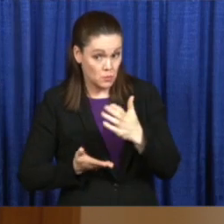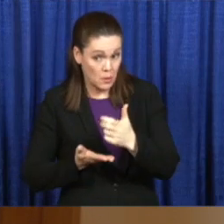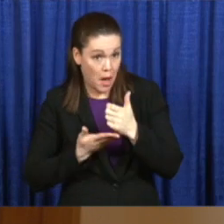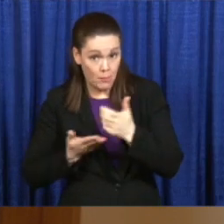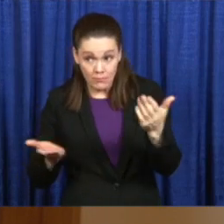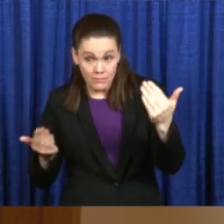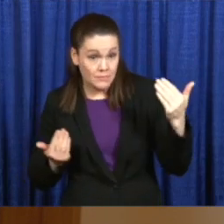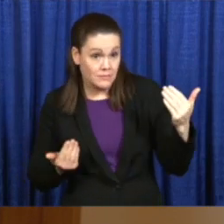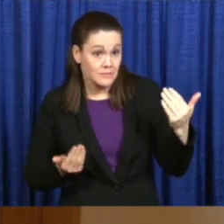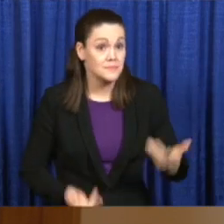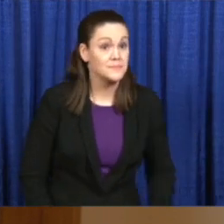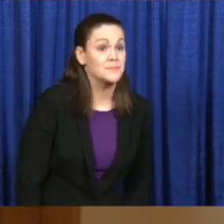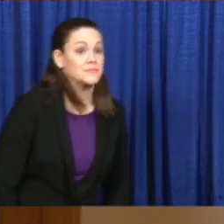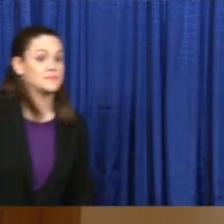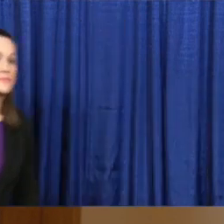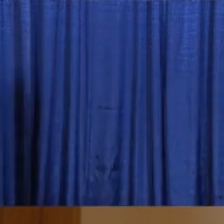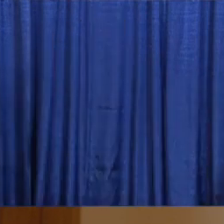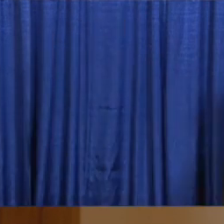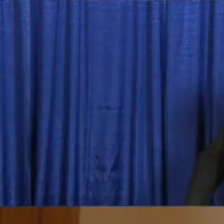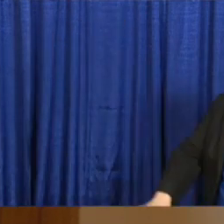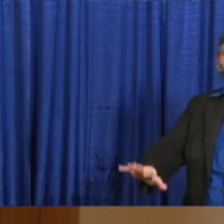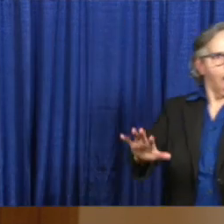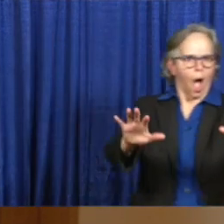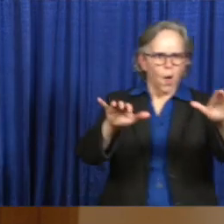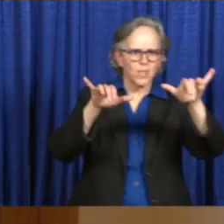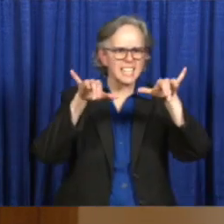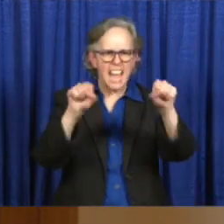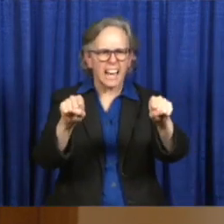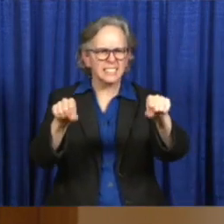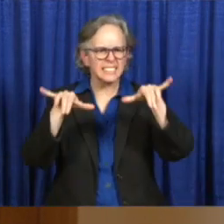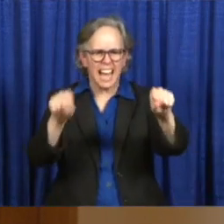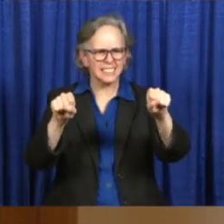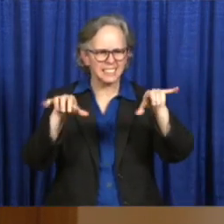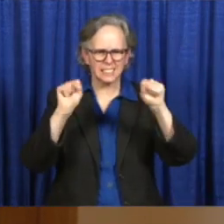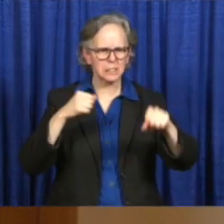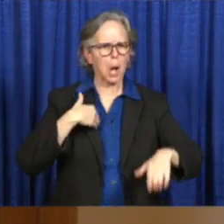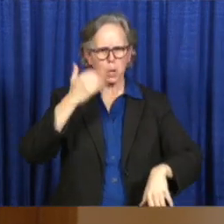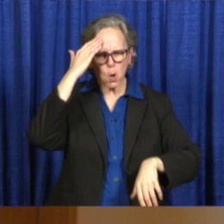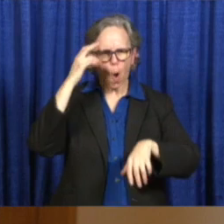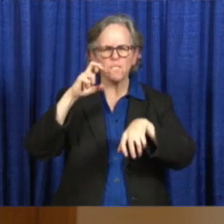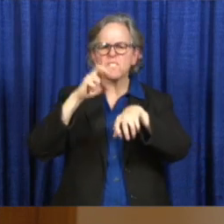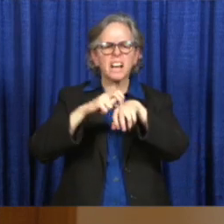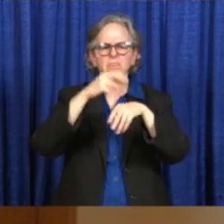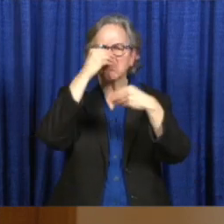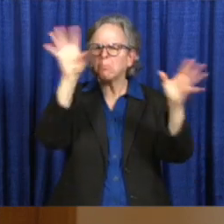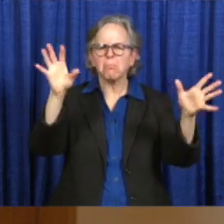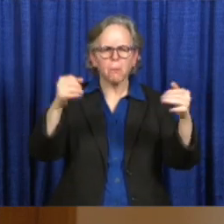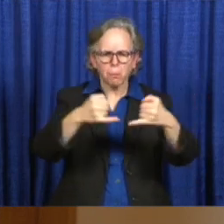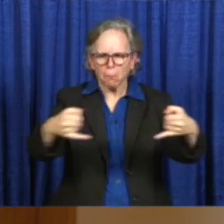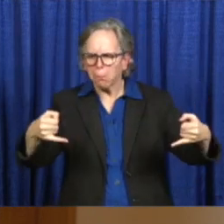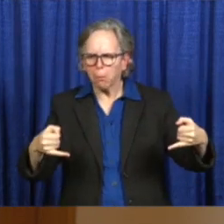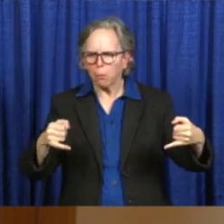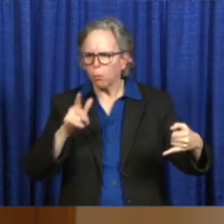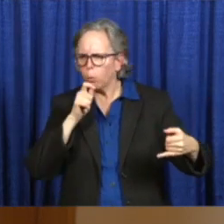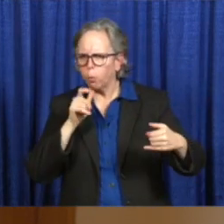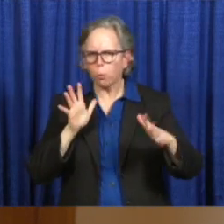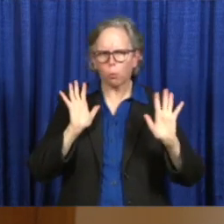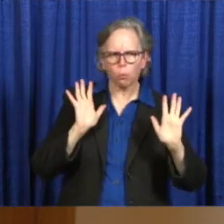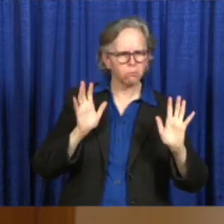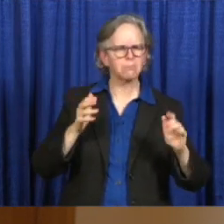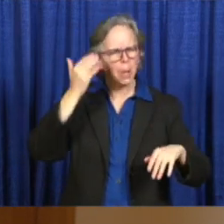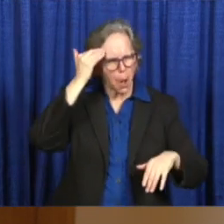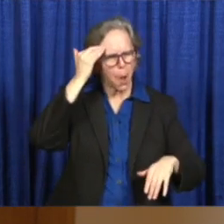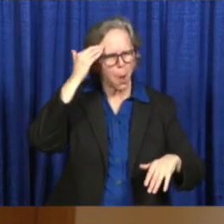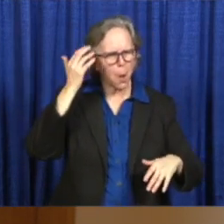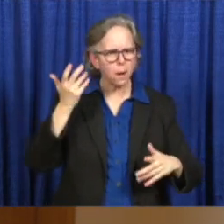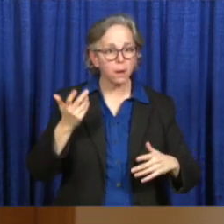Absolutely. We know that the virus does not know borders, and fortunately, in a lot of our emergency preparedness